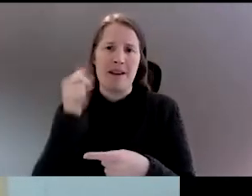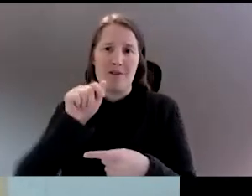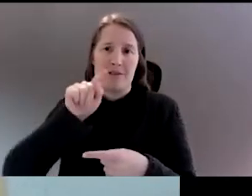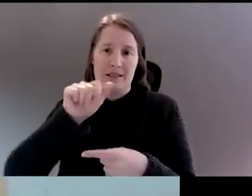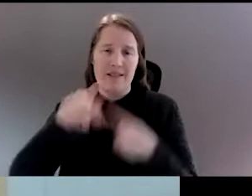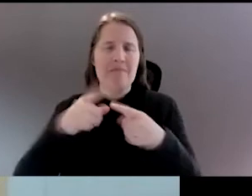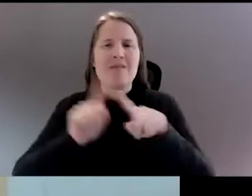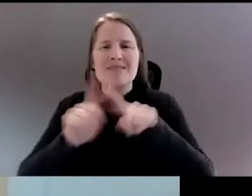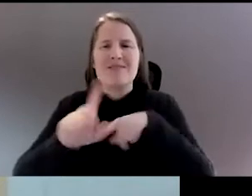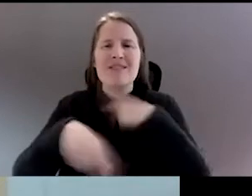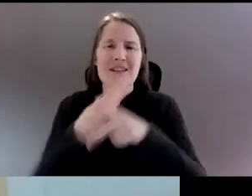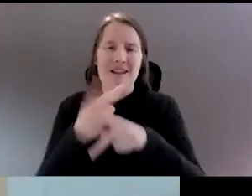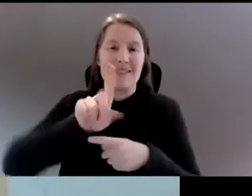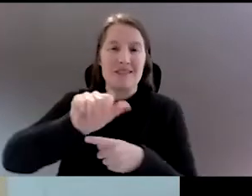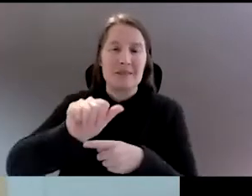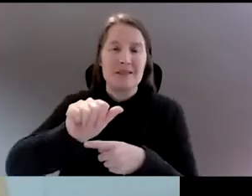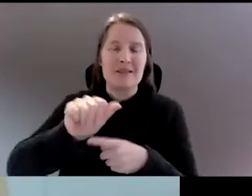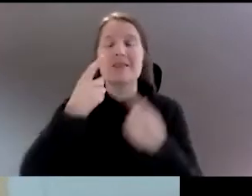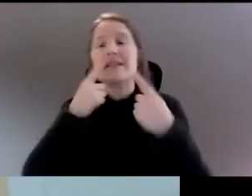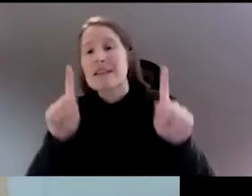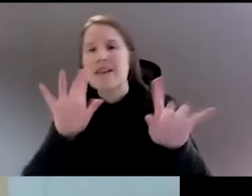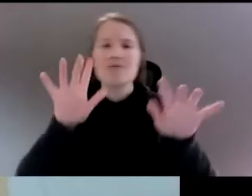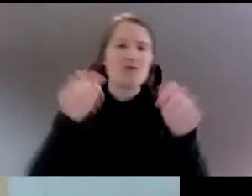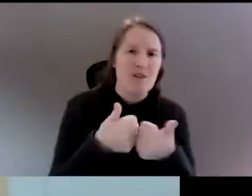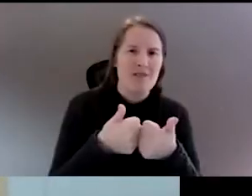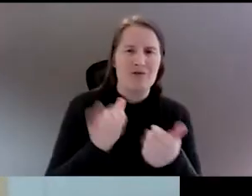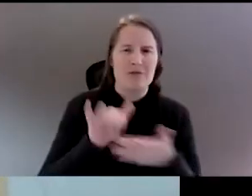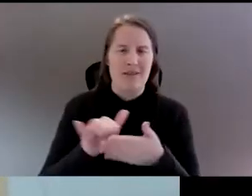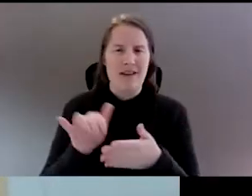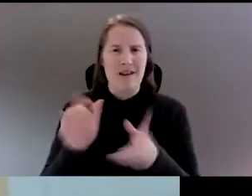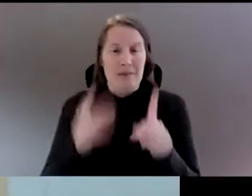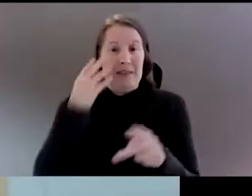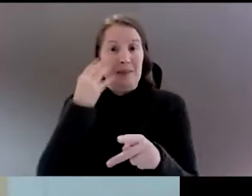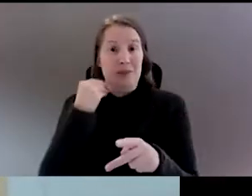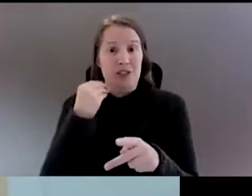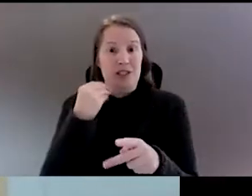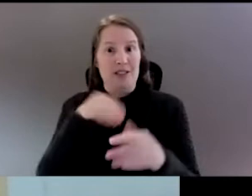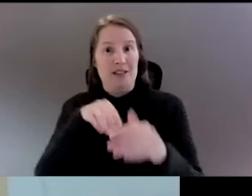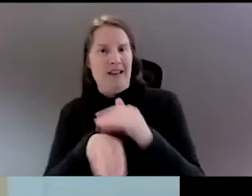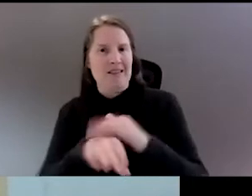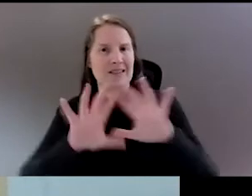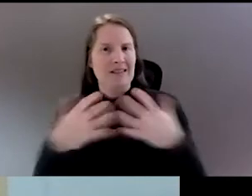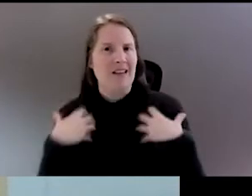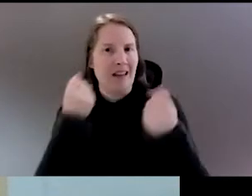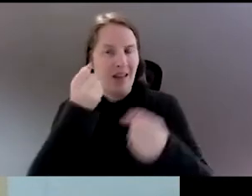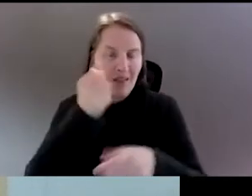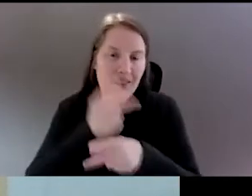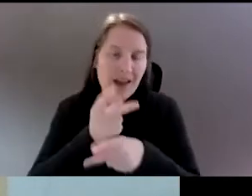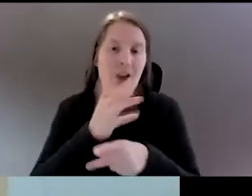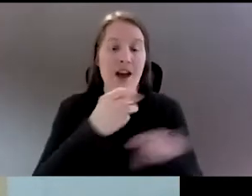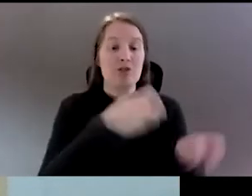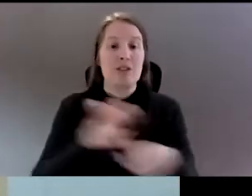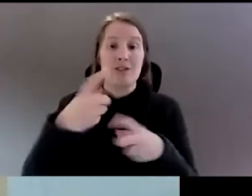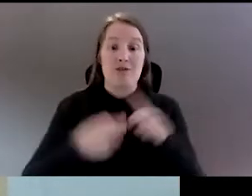and the successes and challenges that people have in healthcare access and transitioning from pediatric to adult